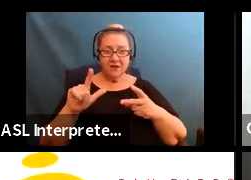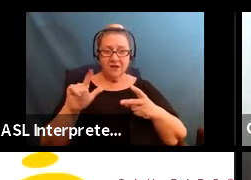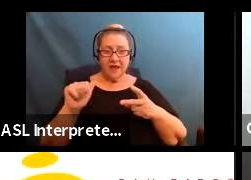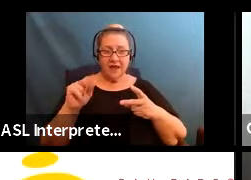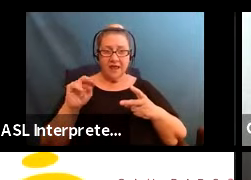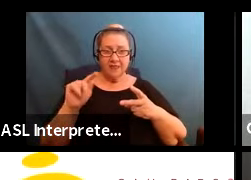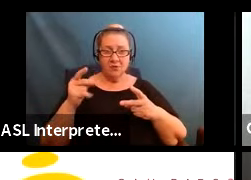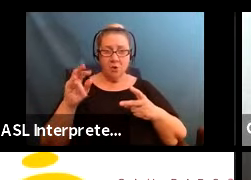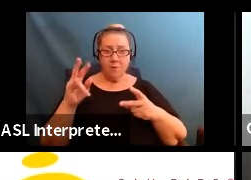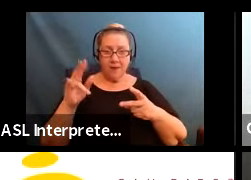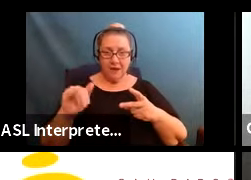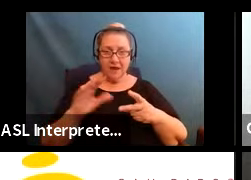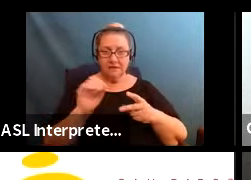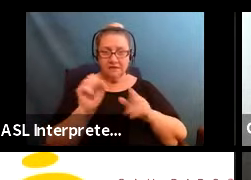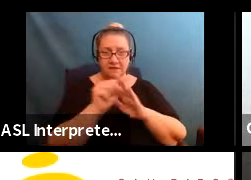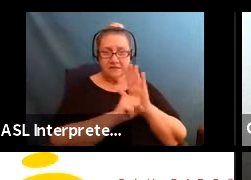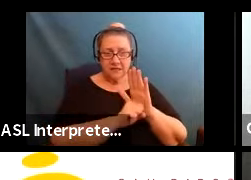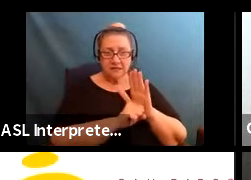I